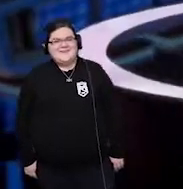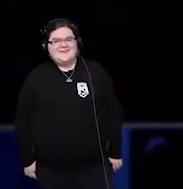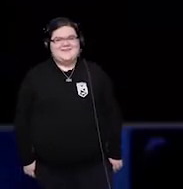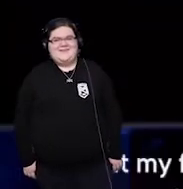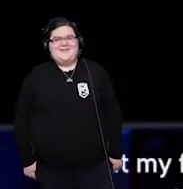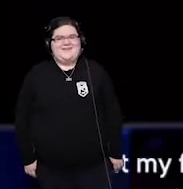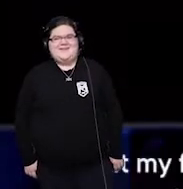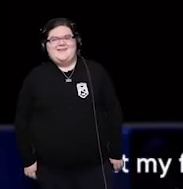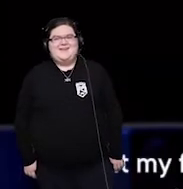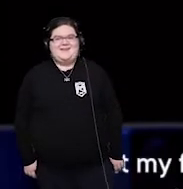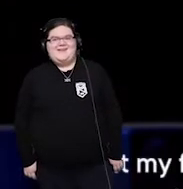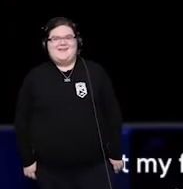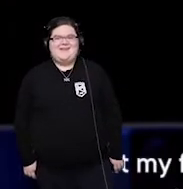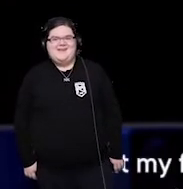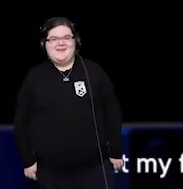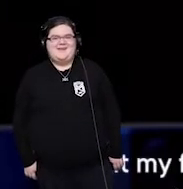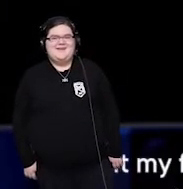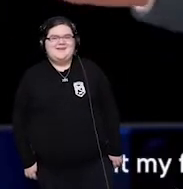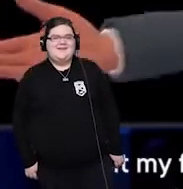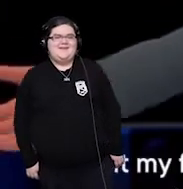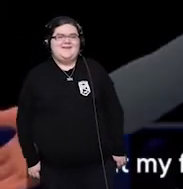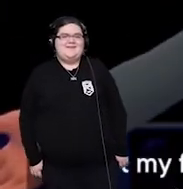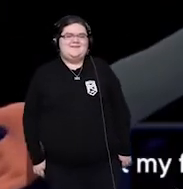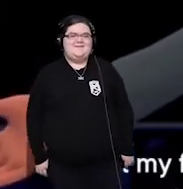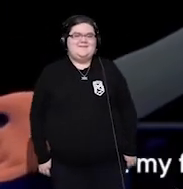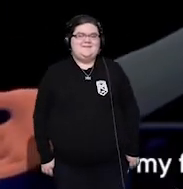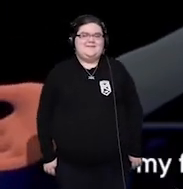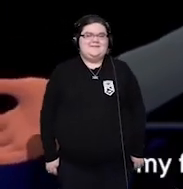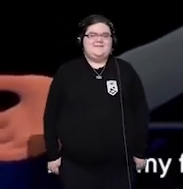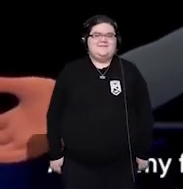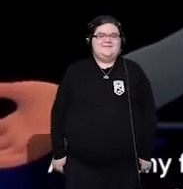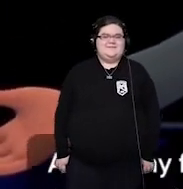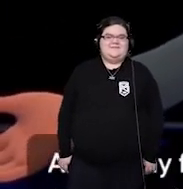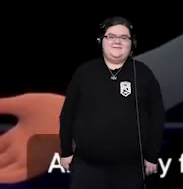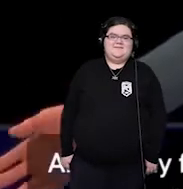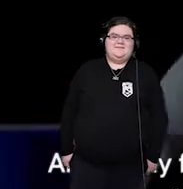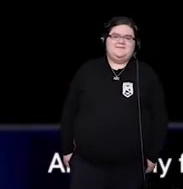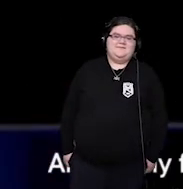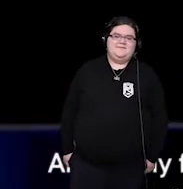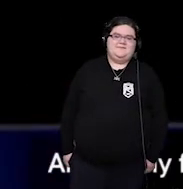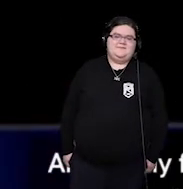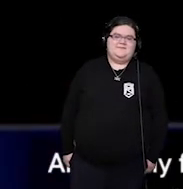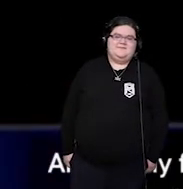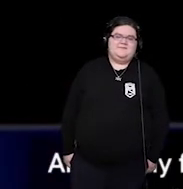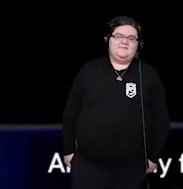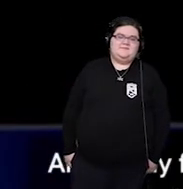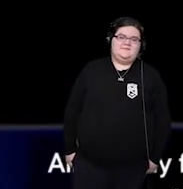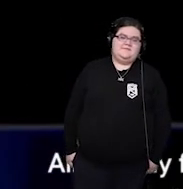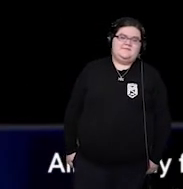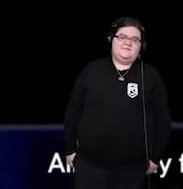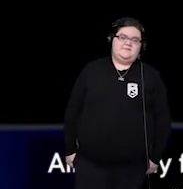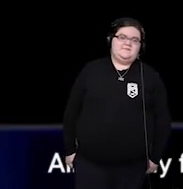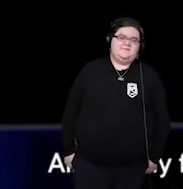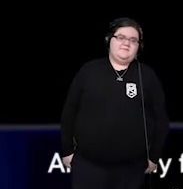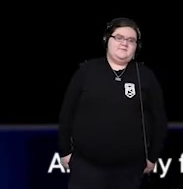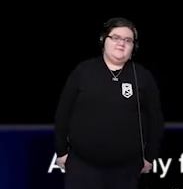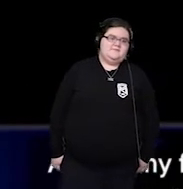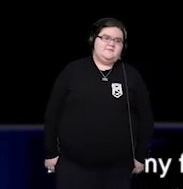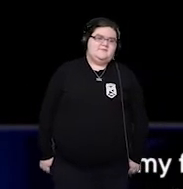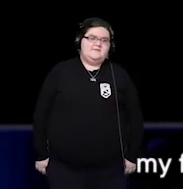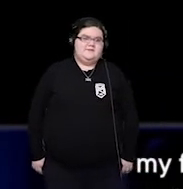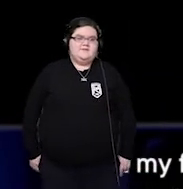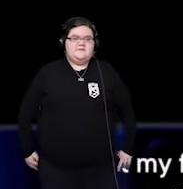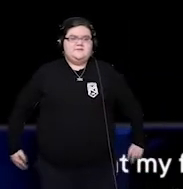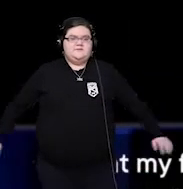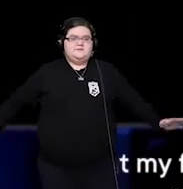We stand by that. All right, my friend, you're answering our questions. We have five in a row. We need just five answers, but they need to be good. Because